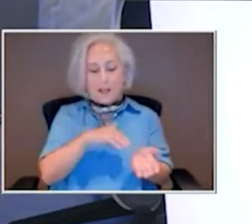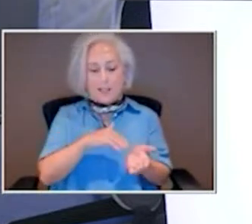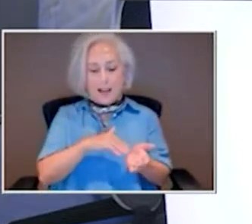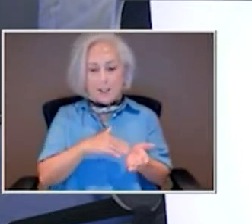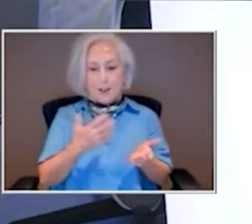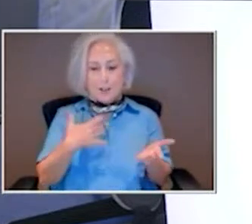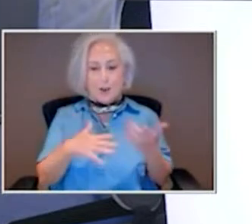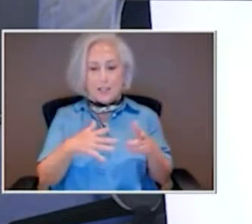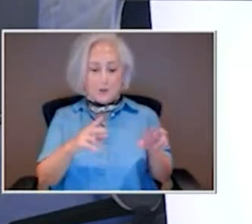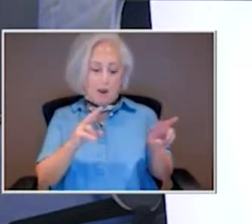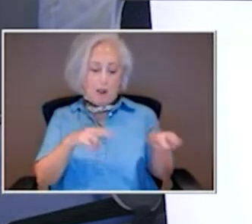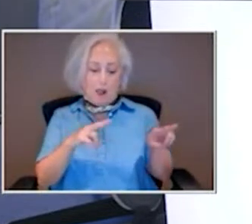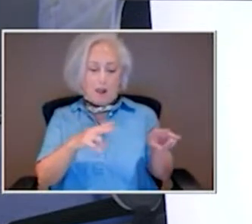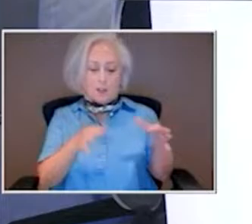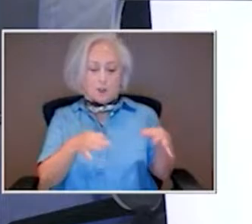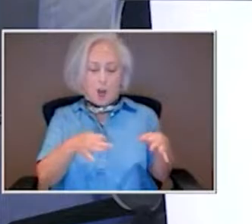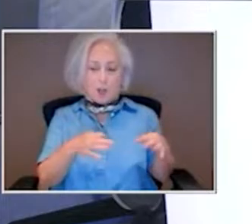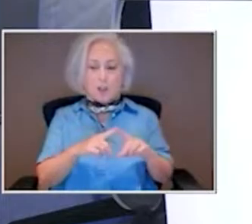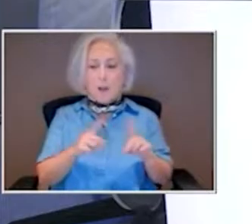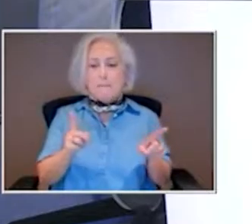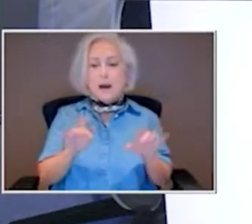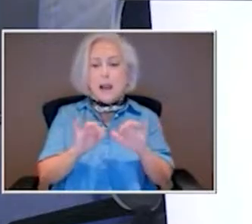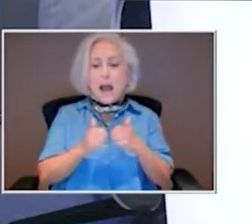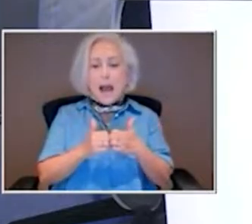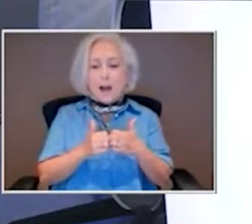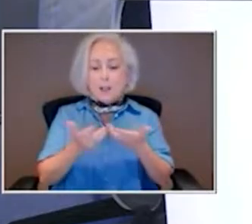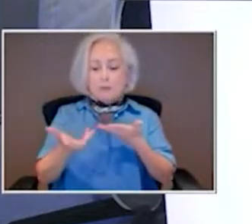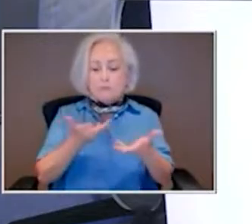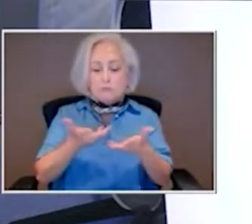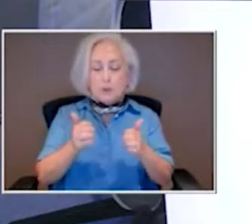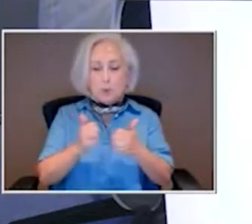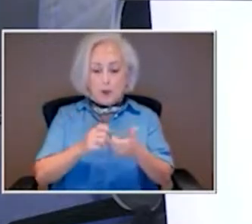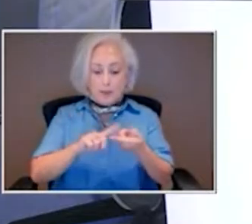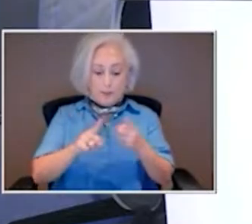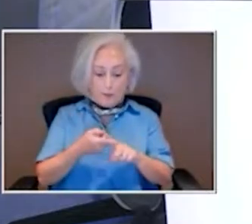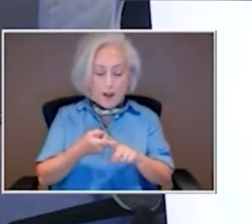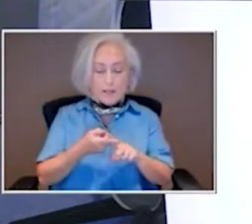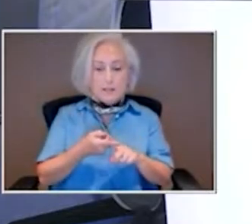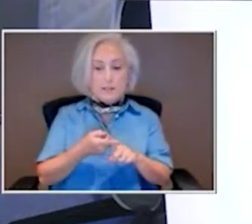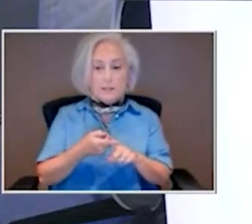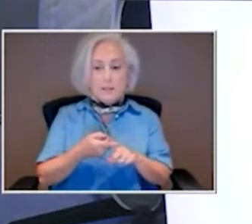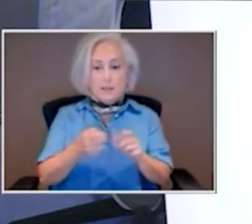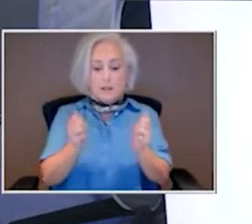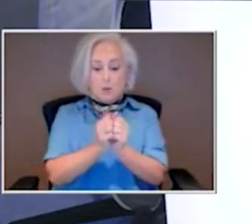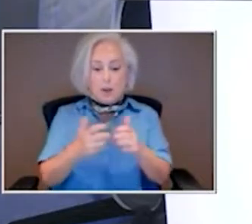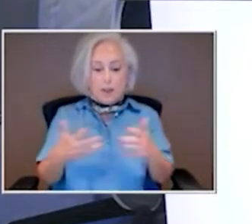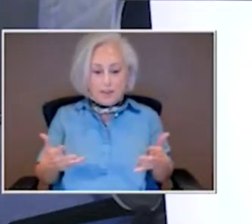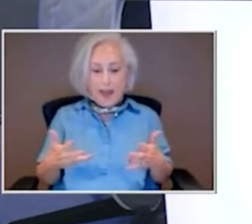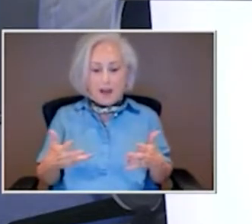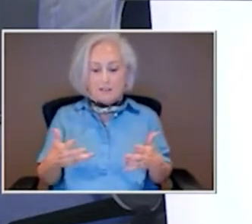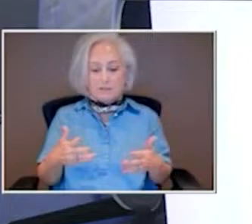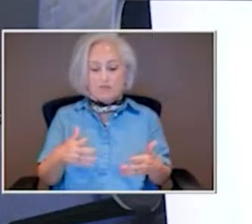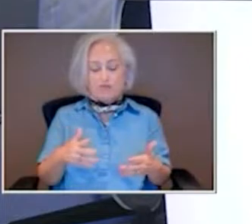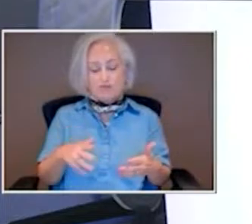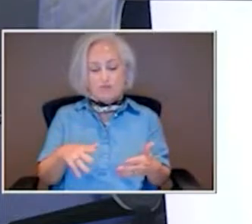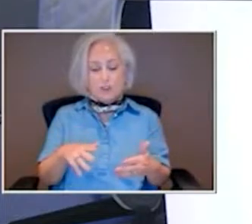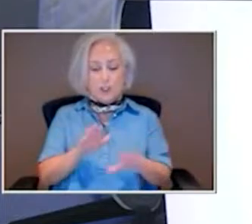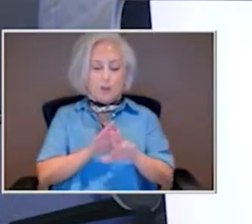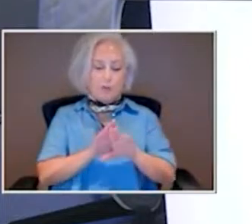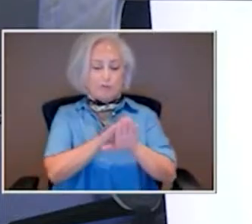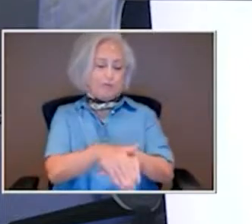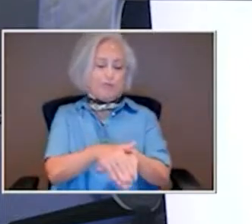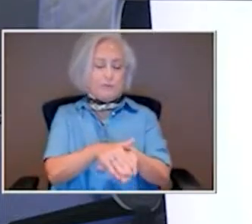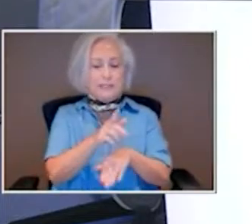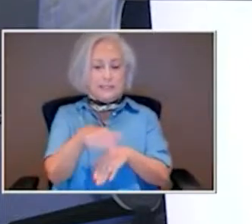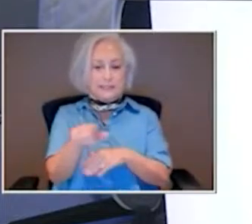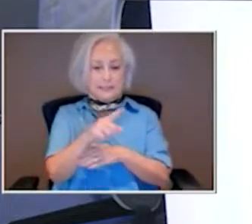judgy, but how do you have those conversations with women or friends that you come in contact with without shaming them, but really urging them? Because I was